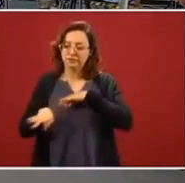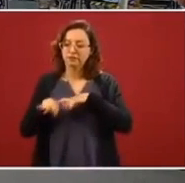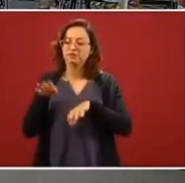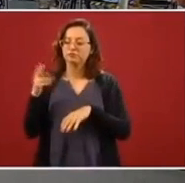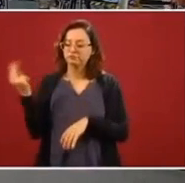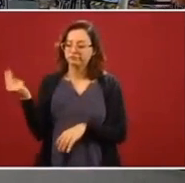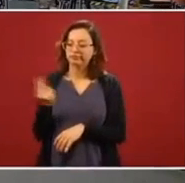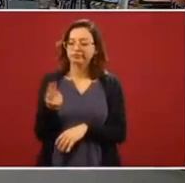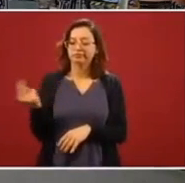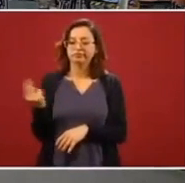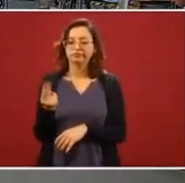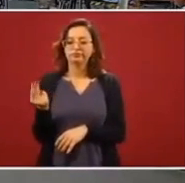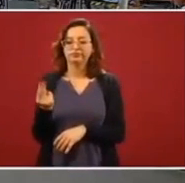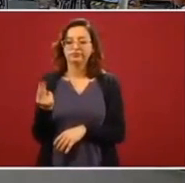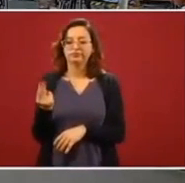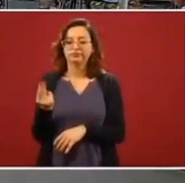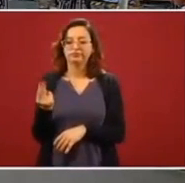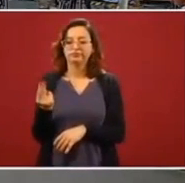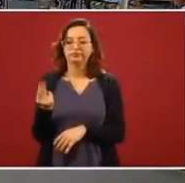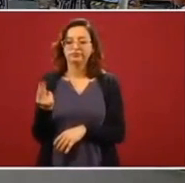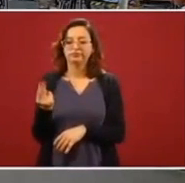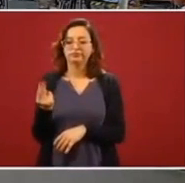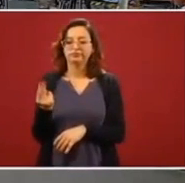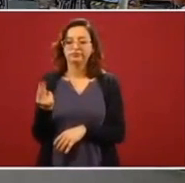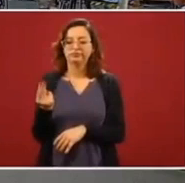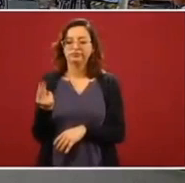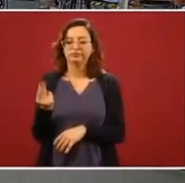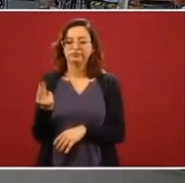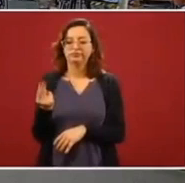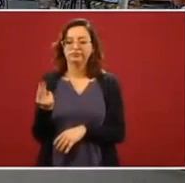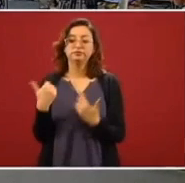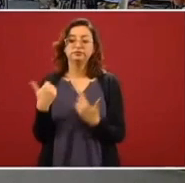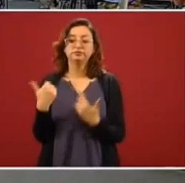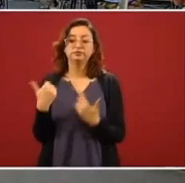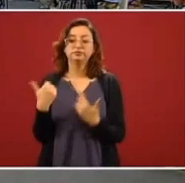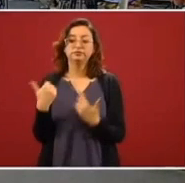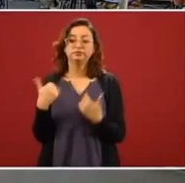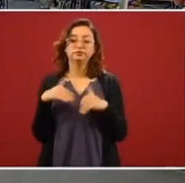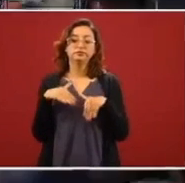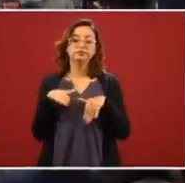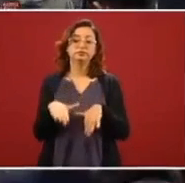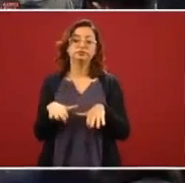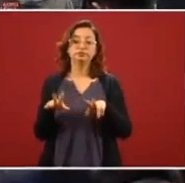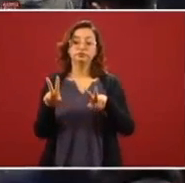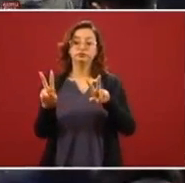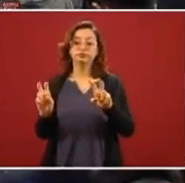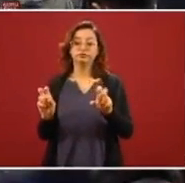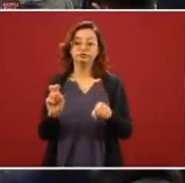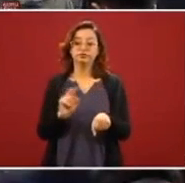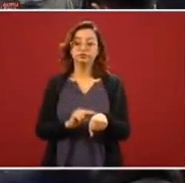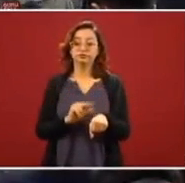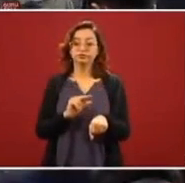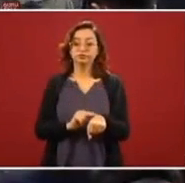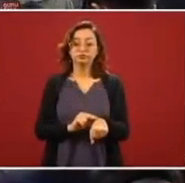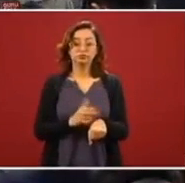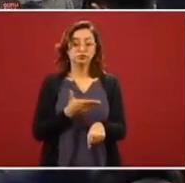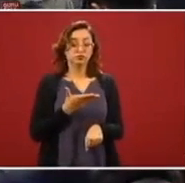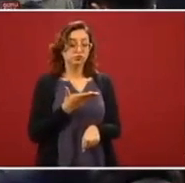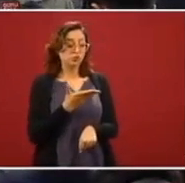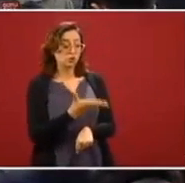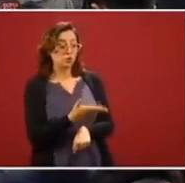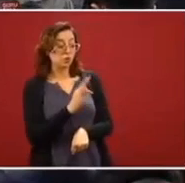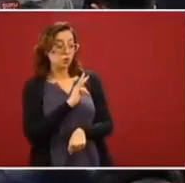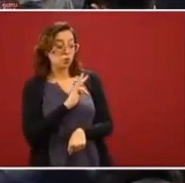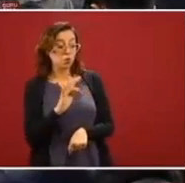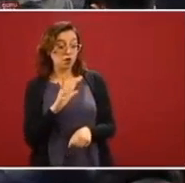esto, lo médico, And this, the medical part, pues no sé si ustedes puedan